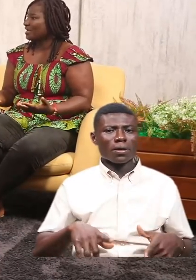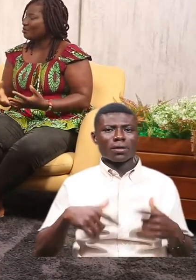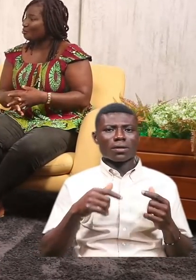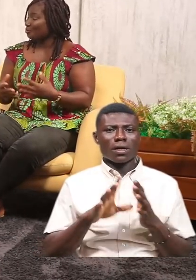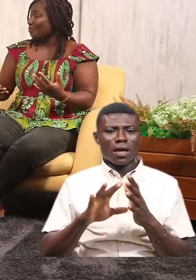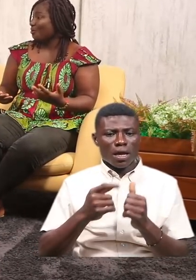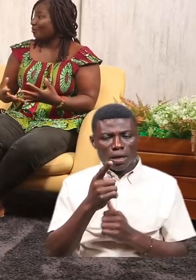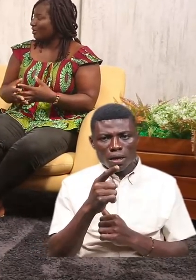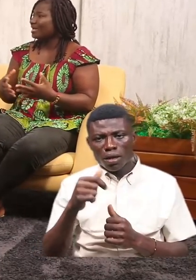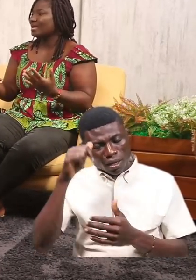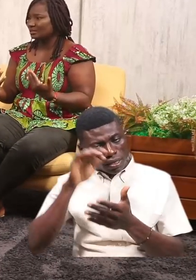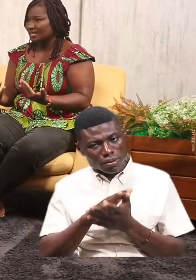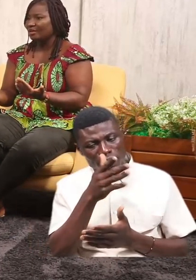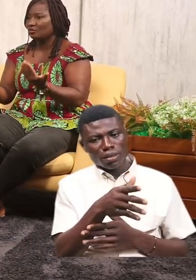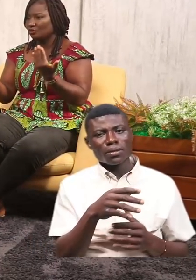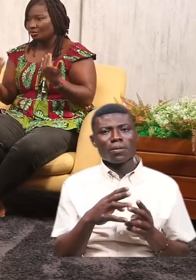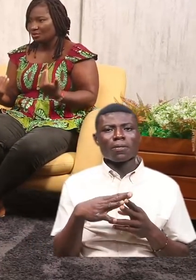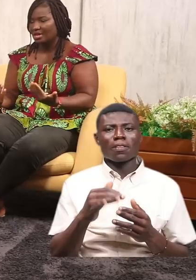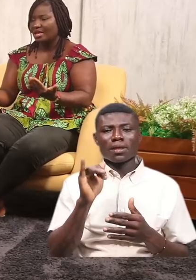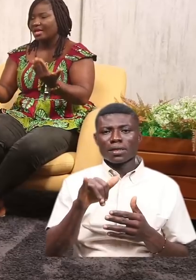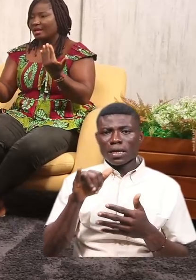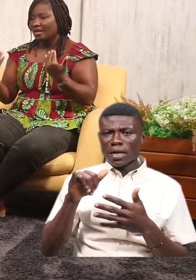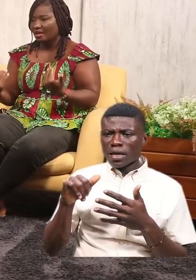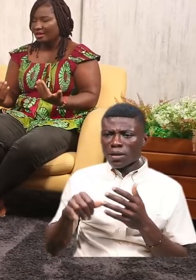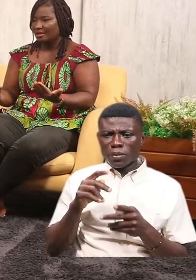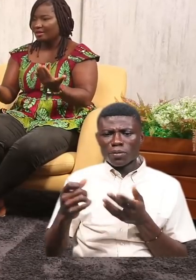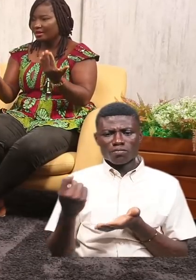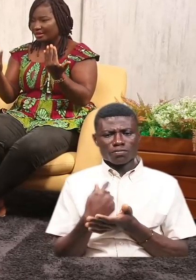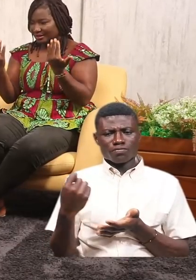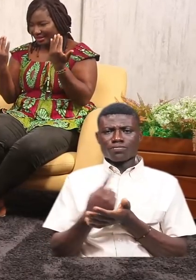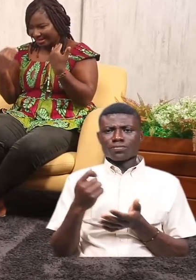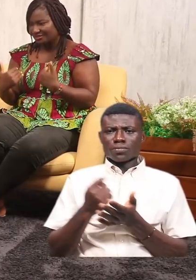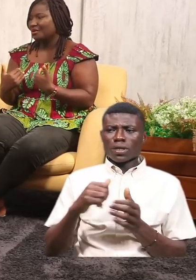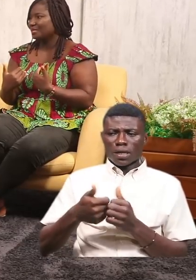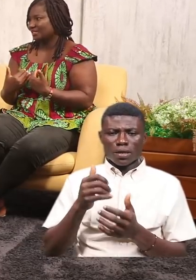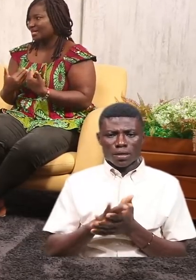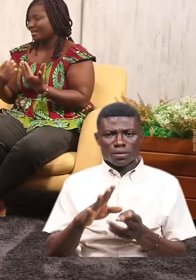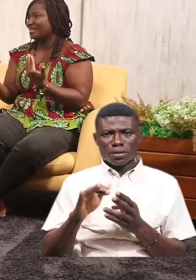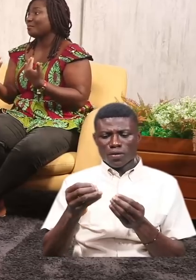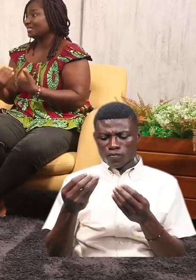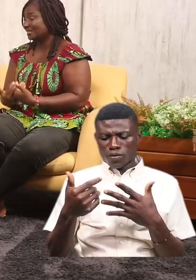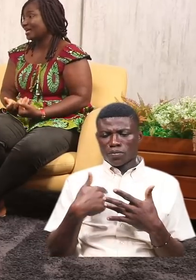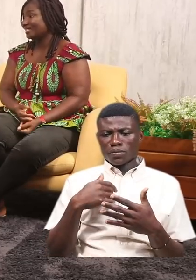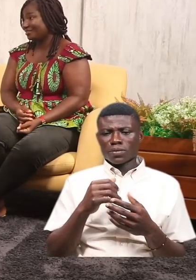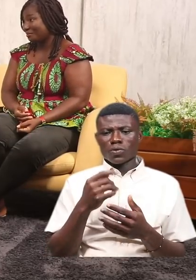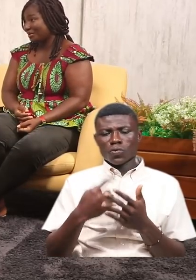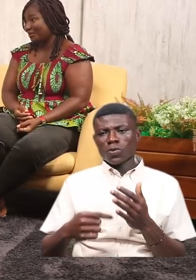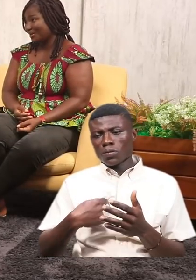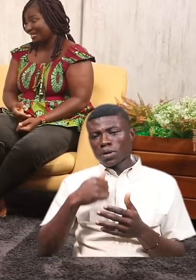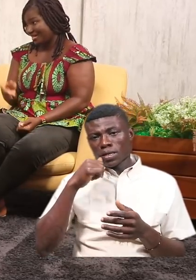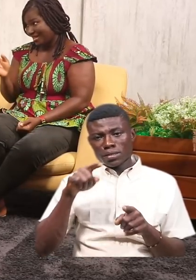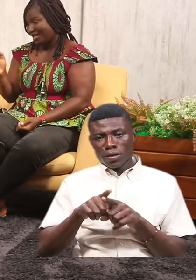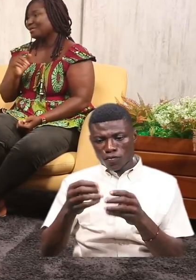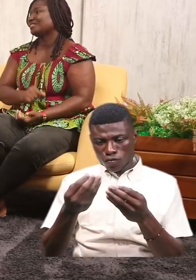now, oh, yeah, who can know? And see, no, eh, catch where me say, near me sister catch where me